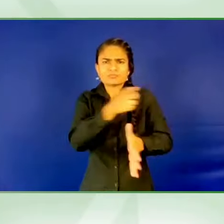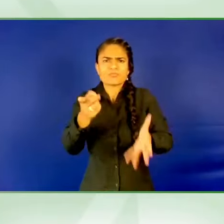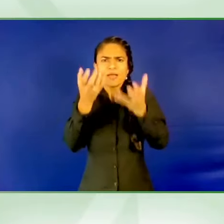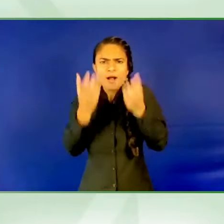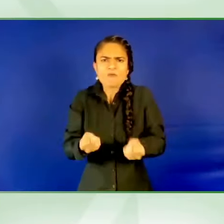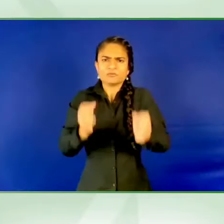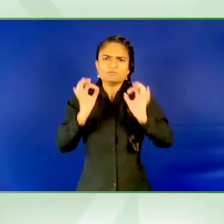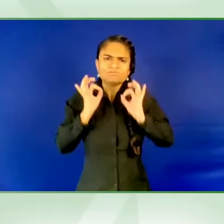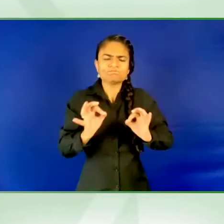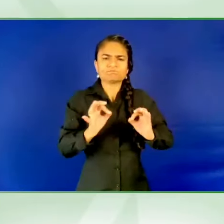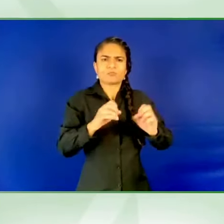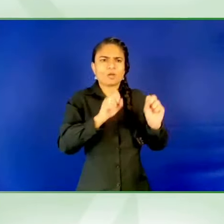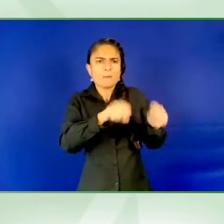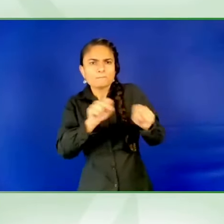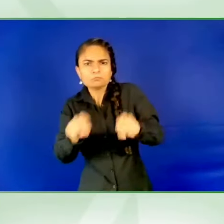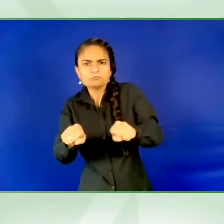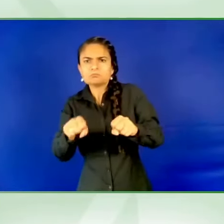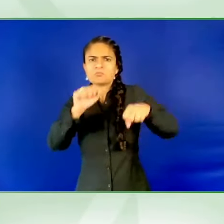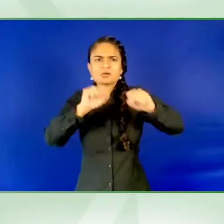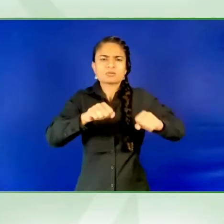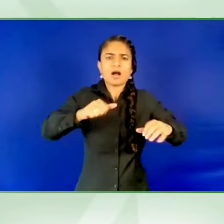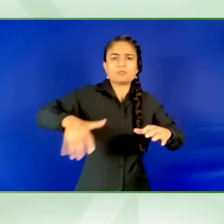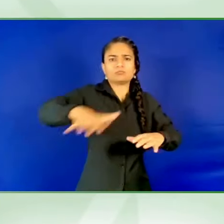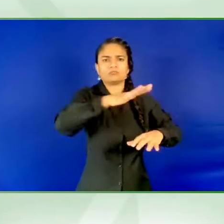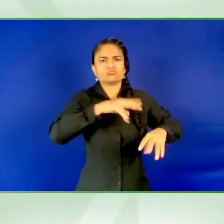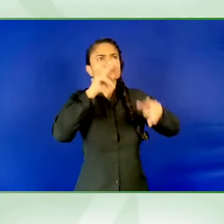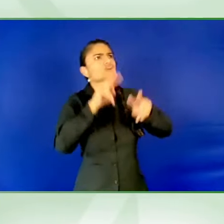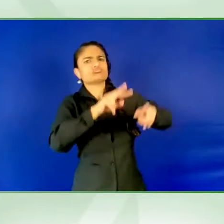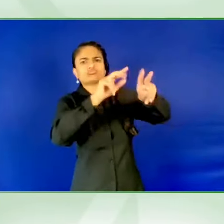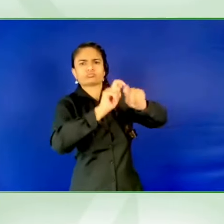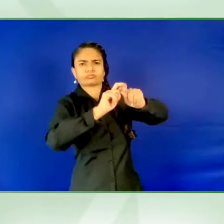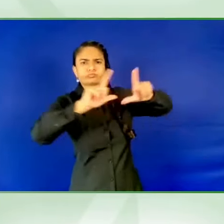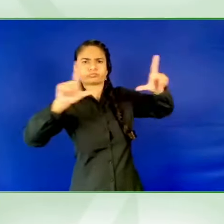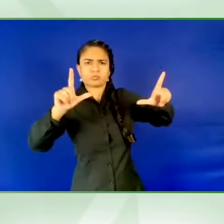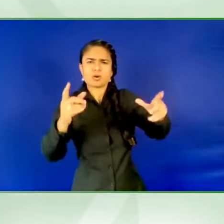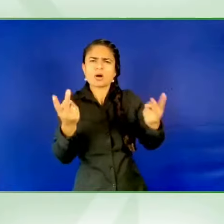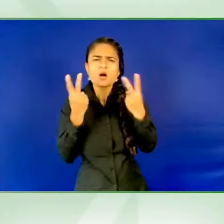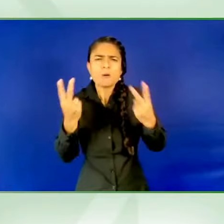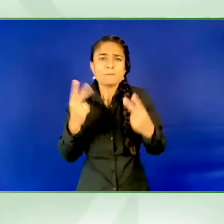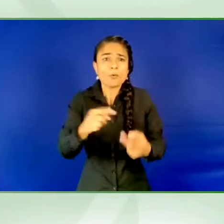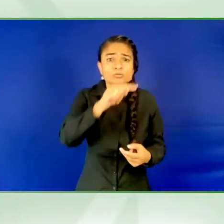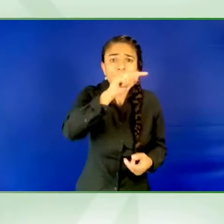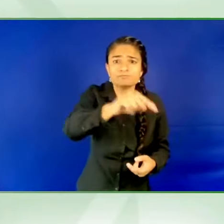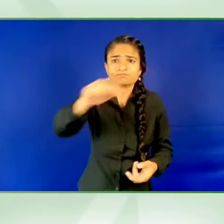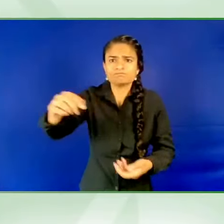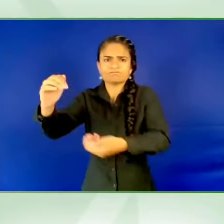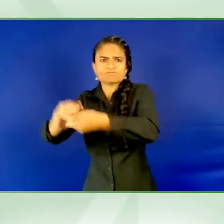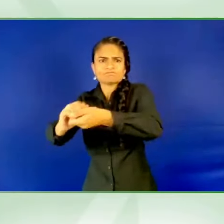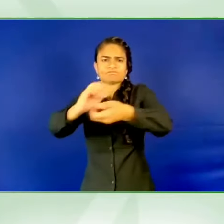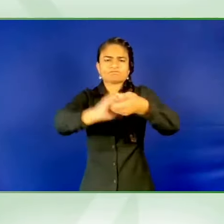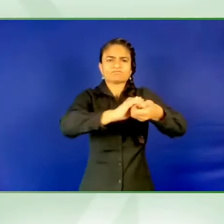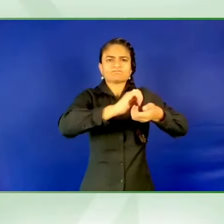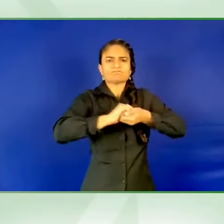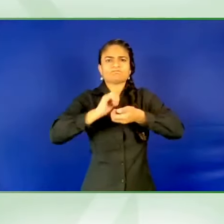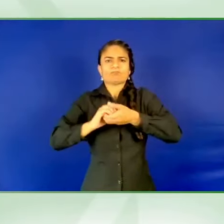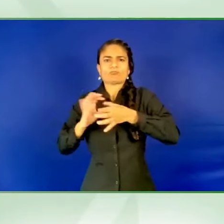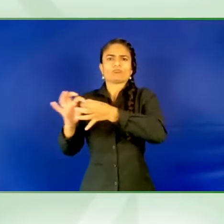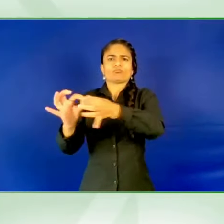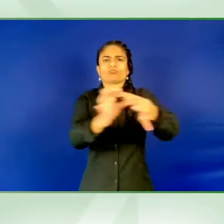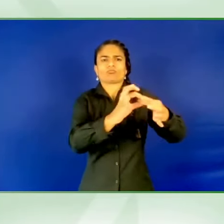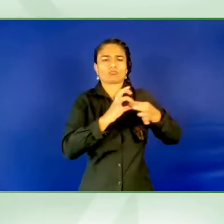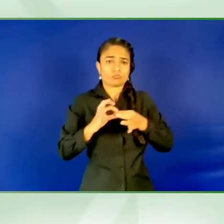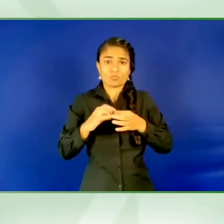gender because, for example, now we're going to have this big observatory with the name of a woman, which is fantastic. And Vera Rubin was